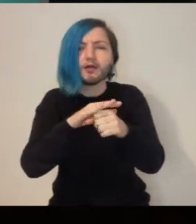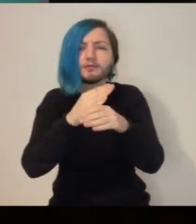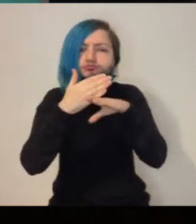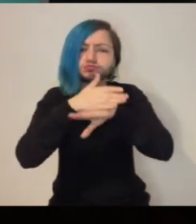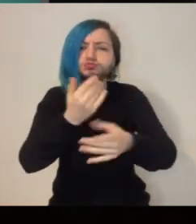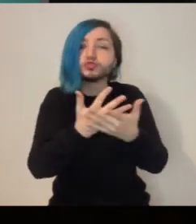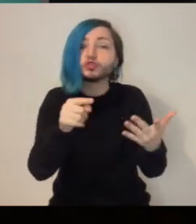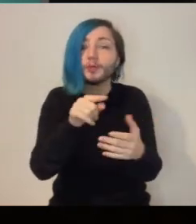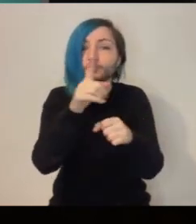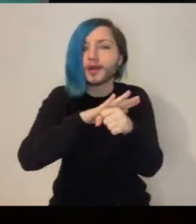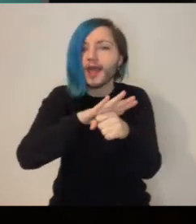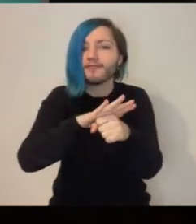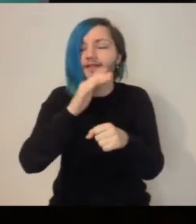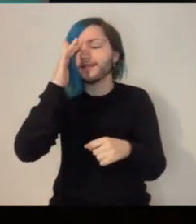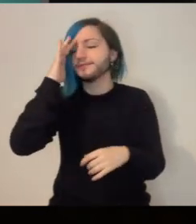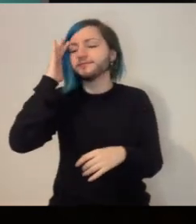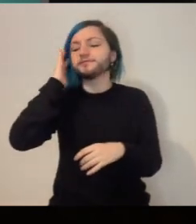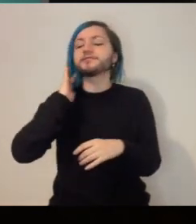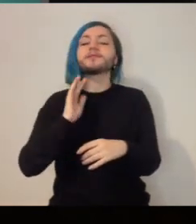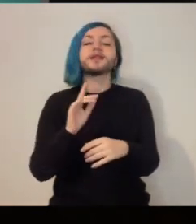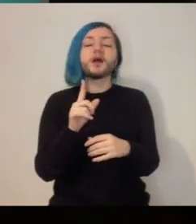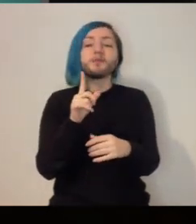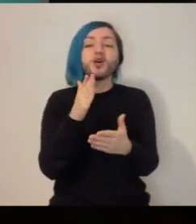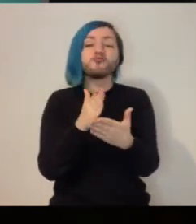overwork a piece. And you can only really see what's needed